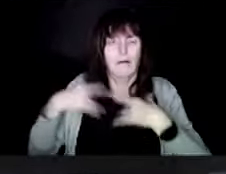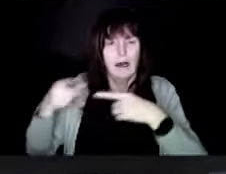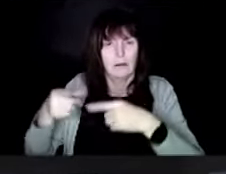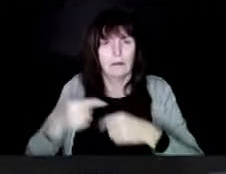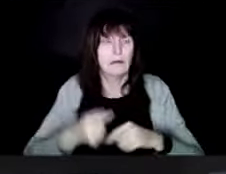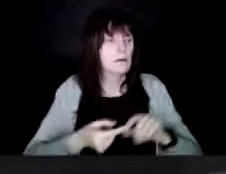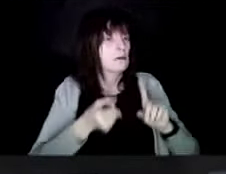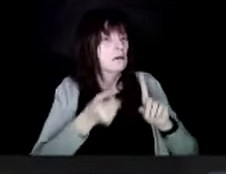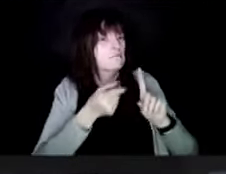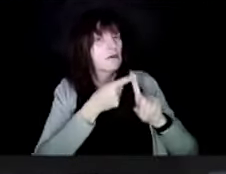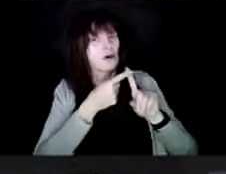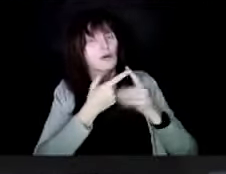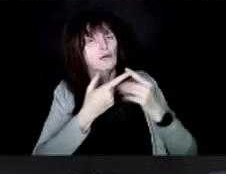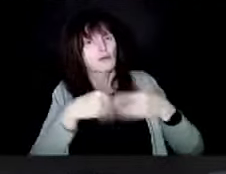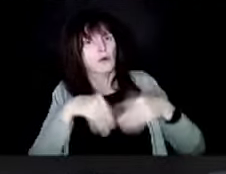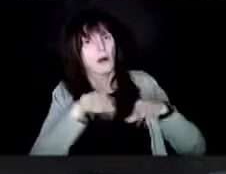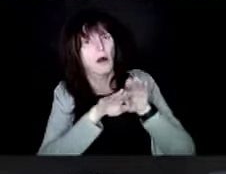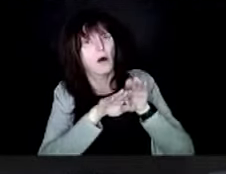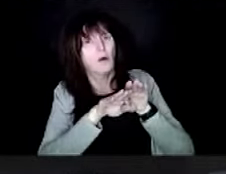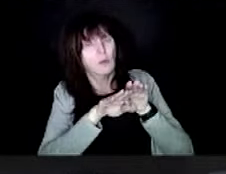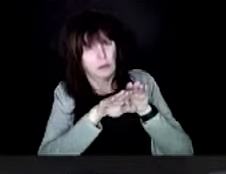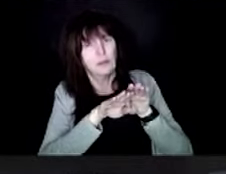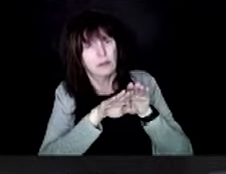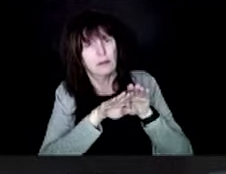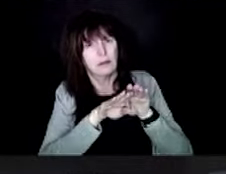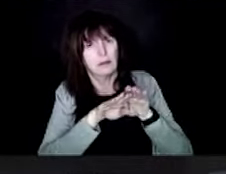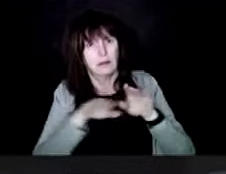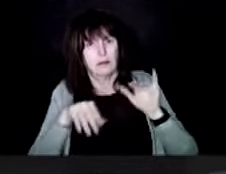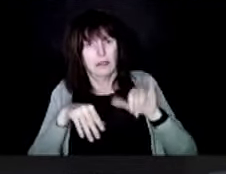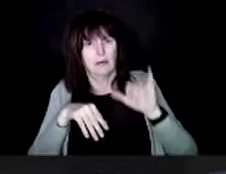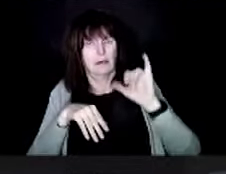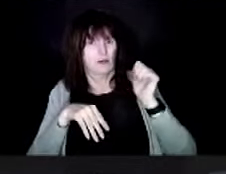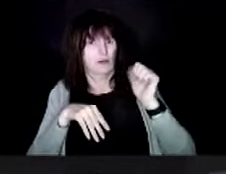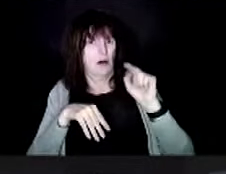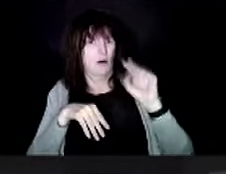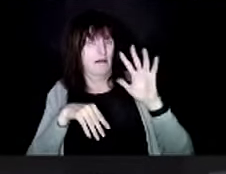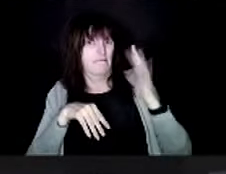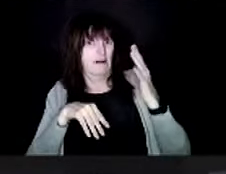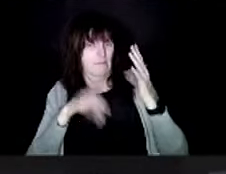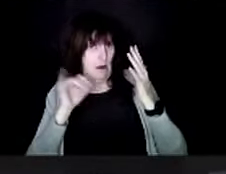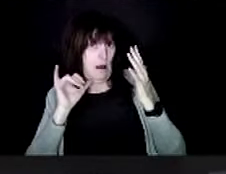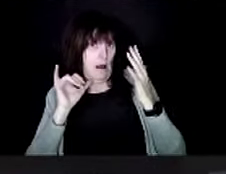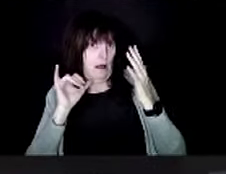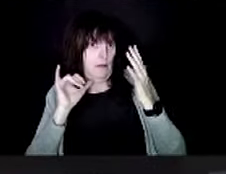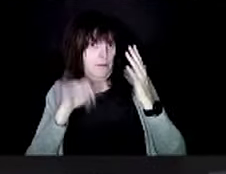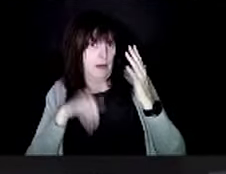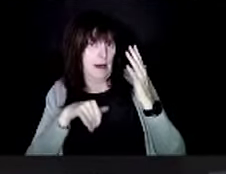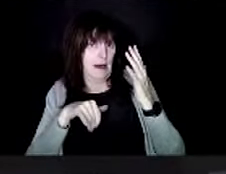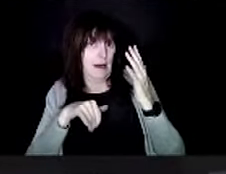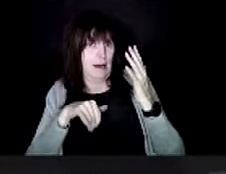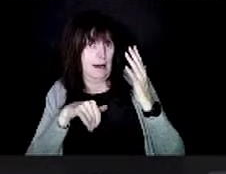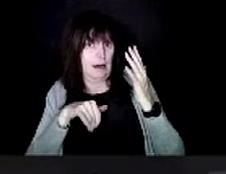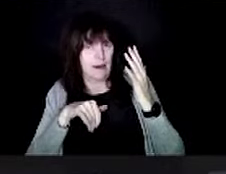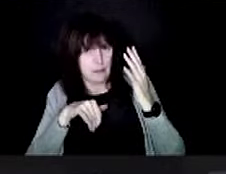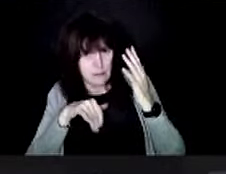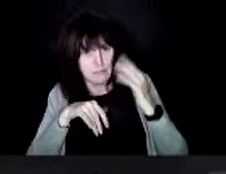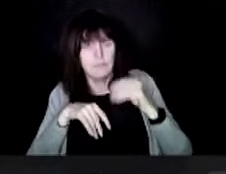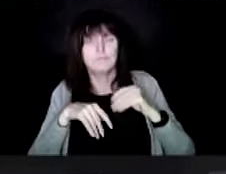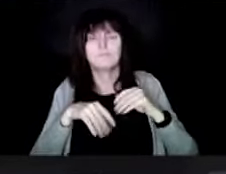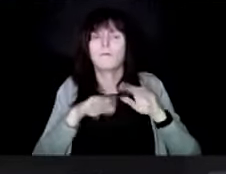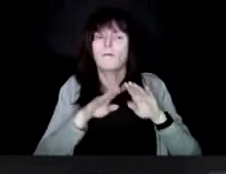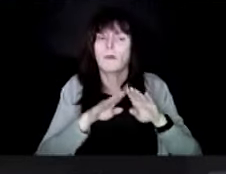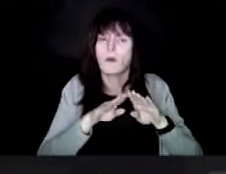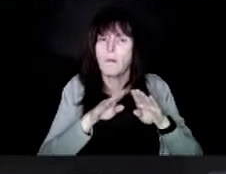the 5th of January, and then do staged and phased reopening, with the mass gatherings being the last.